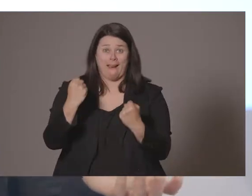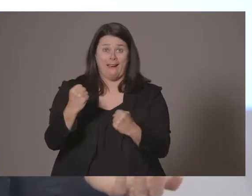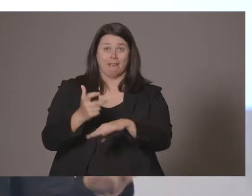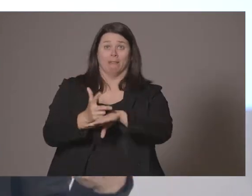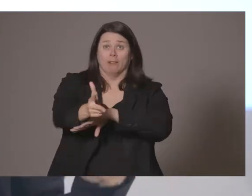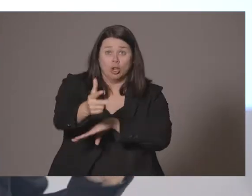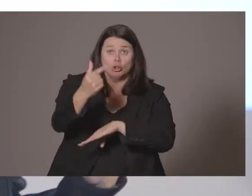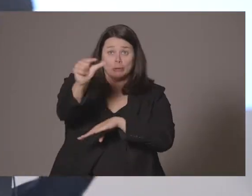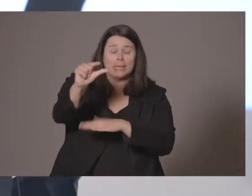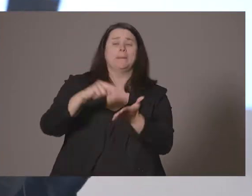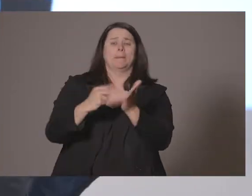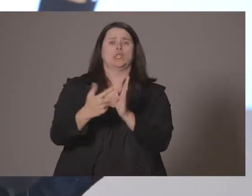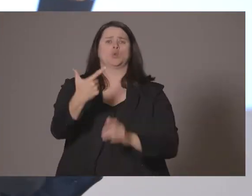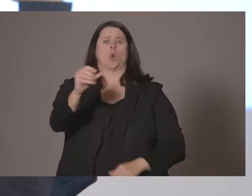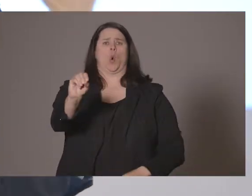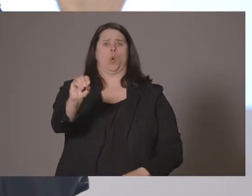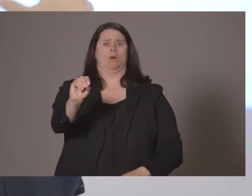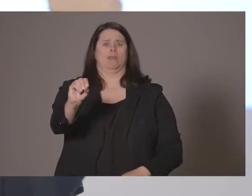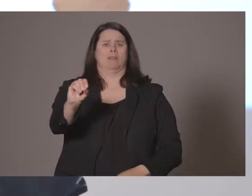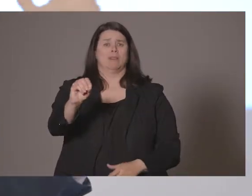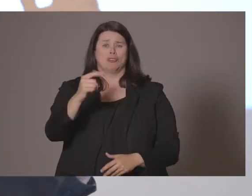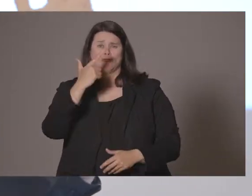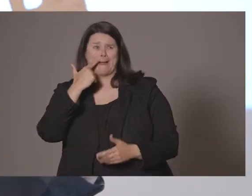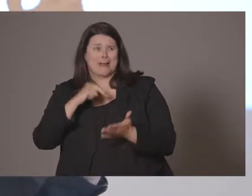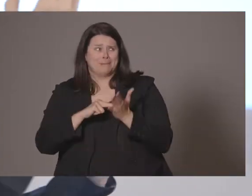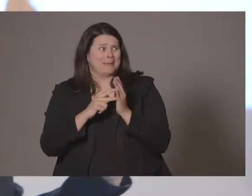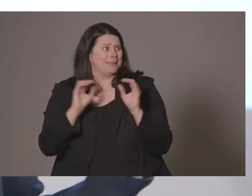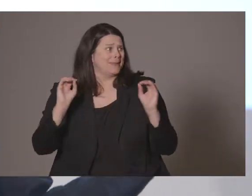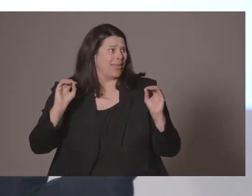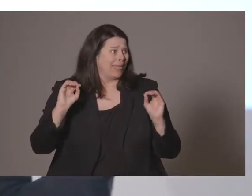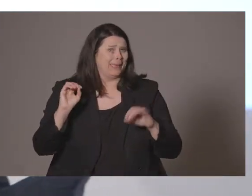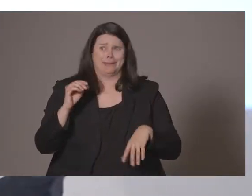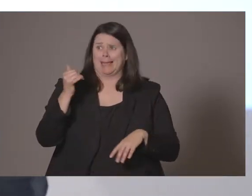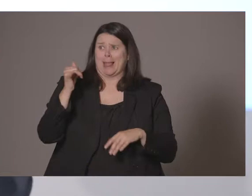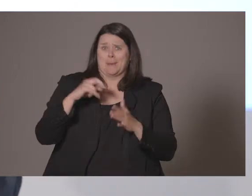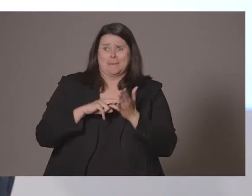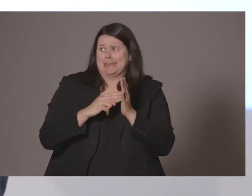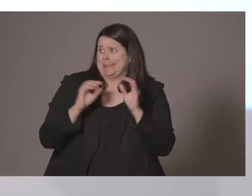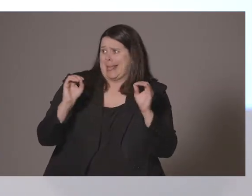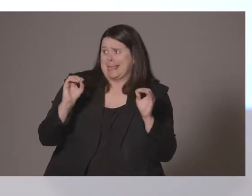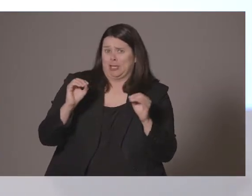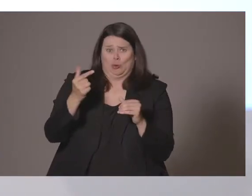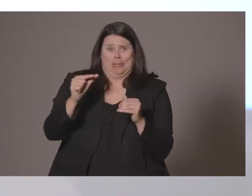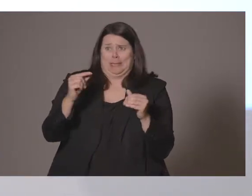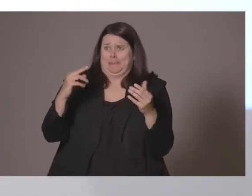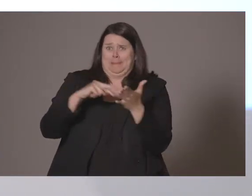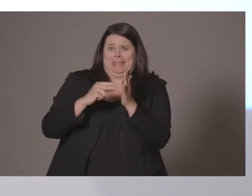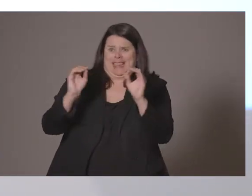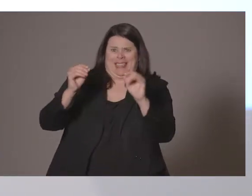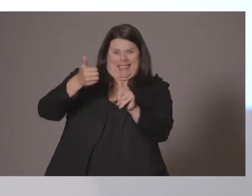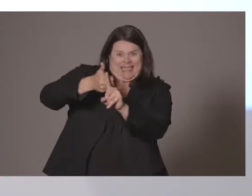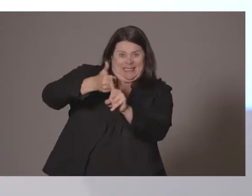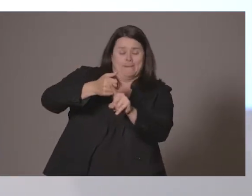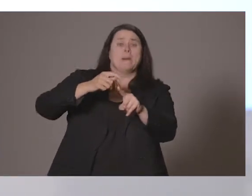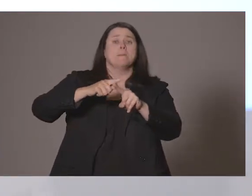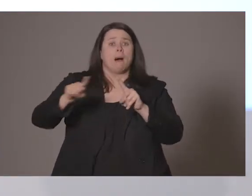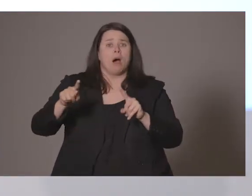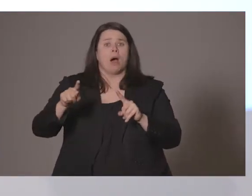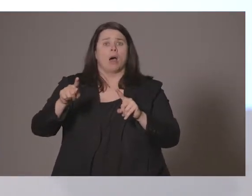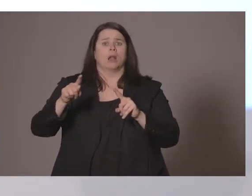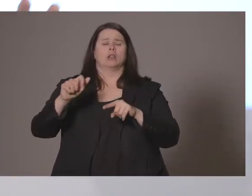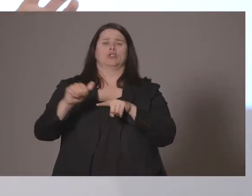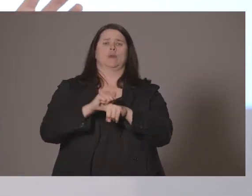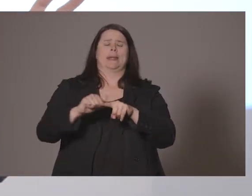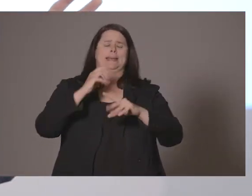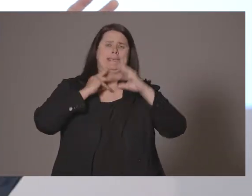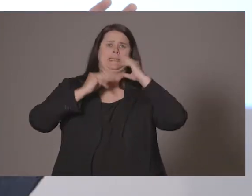stoplight, but we've developed those connections. We wire those connections, and we have those associations. The